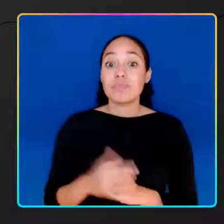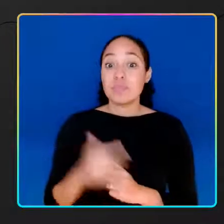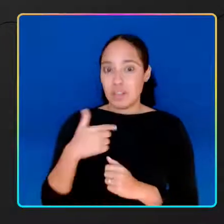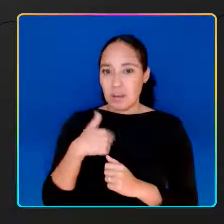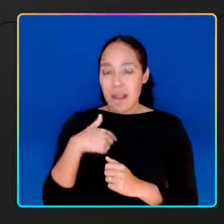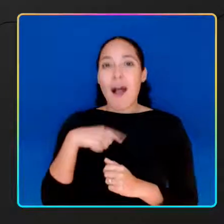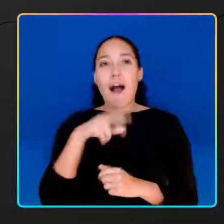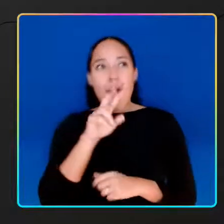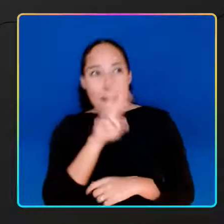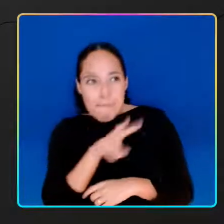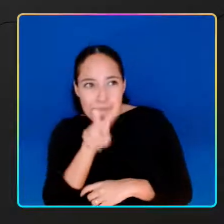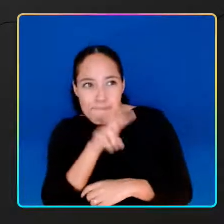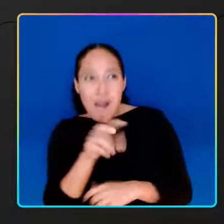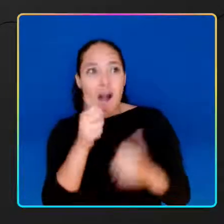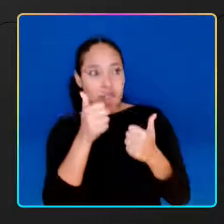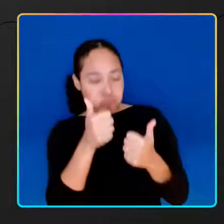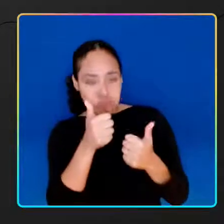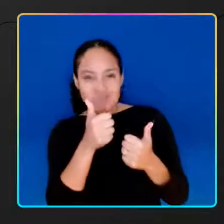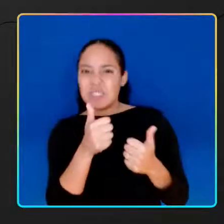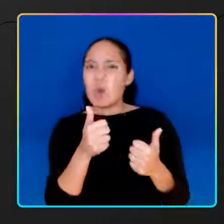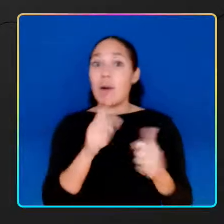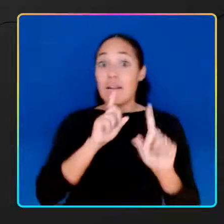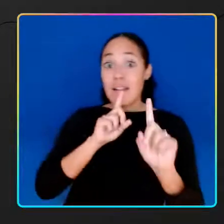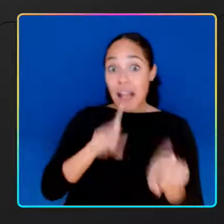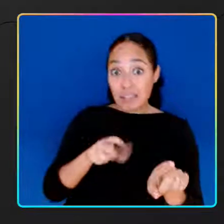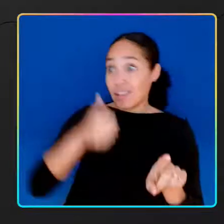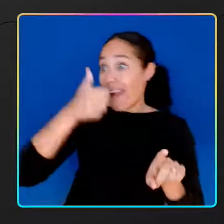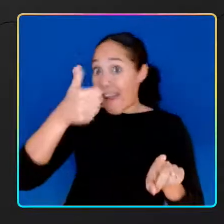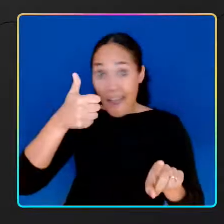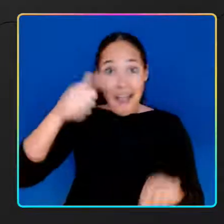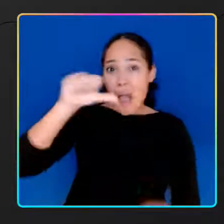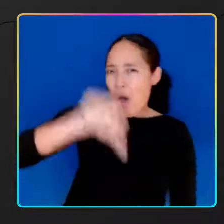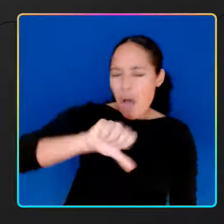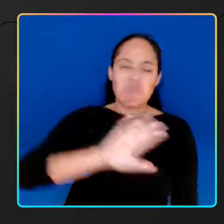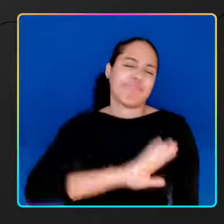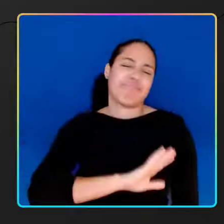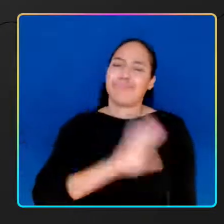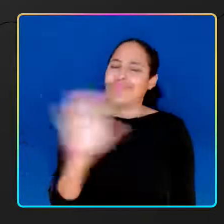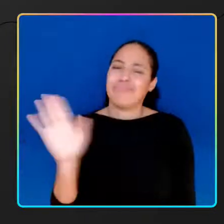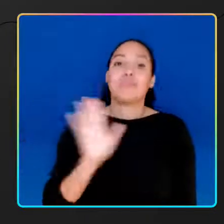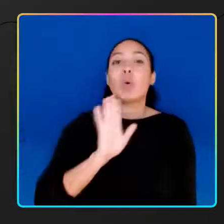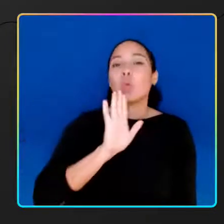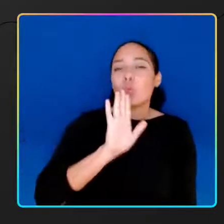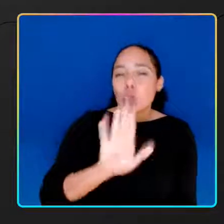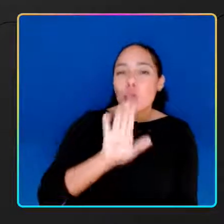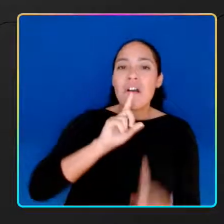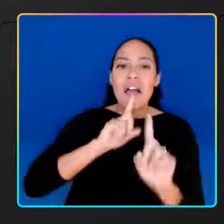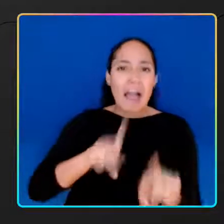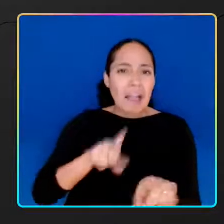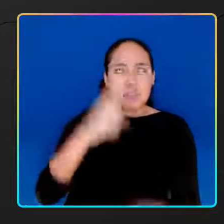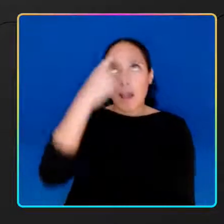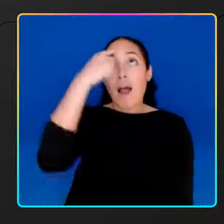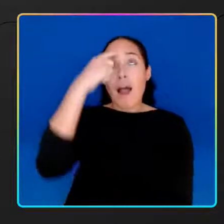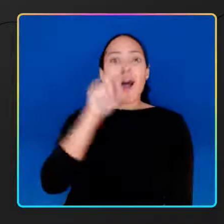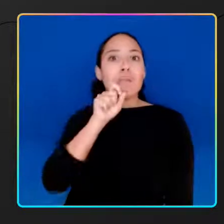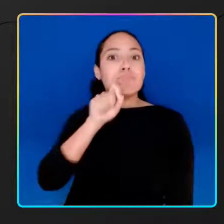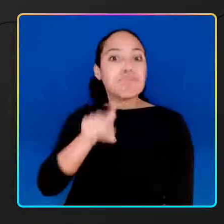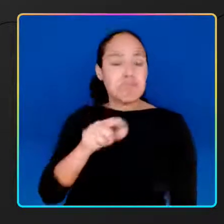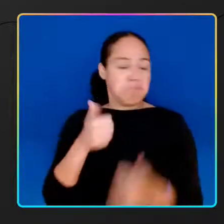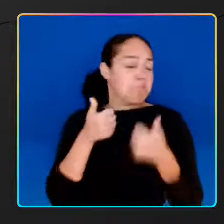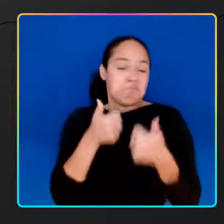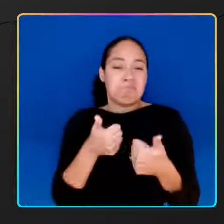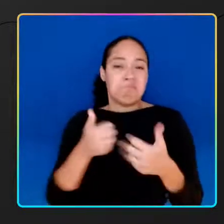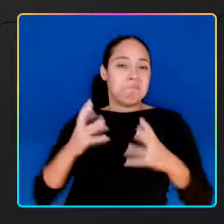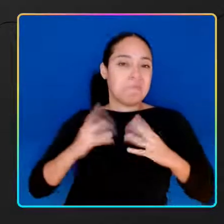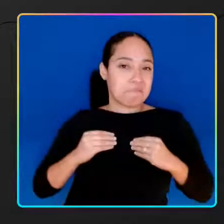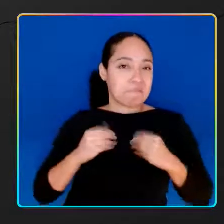guests. So there's no right answer, there's no wrong answer, there's only your answer. And that's kind of really